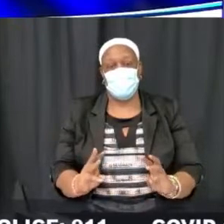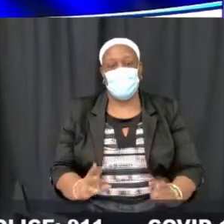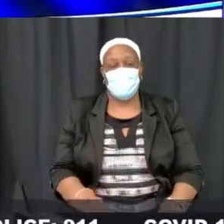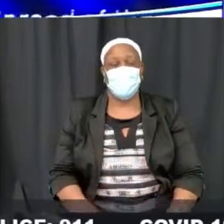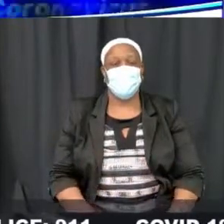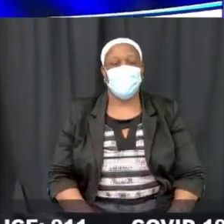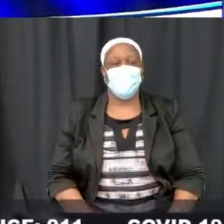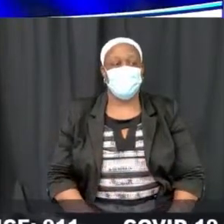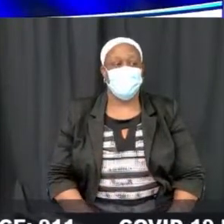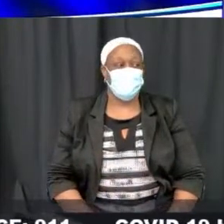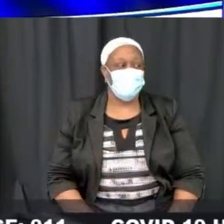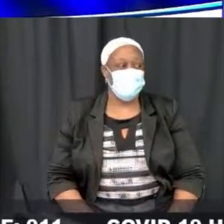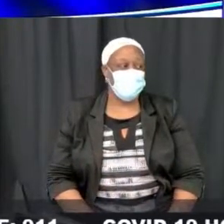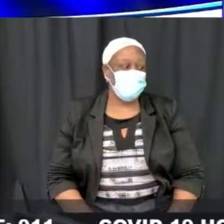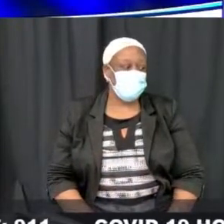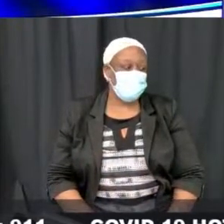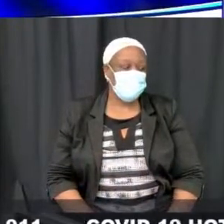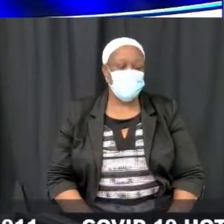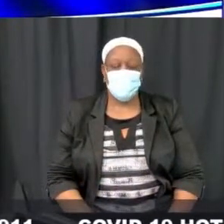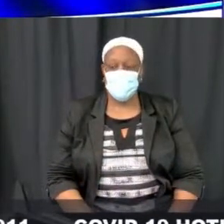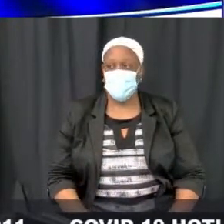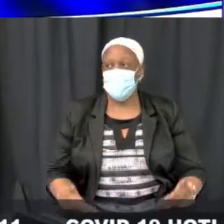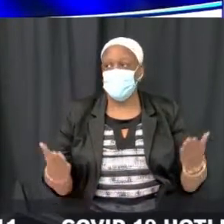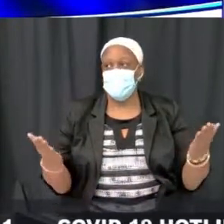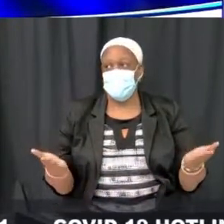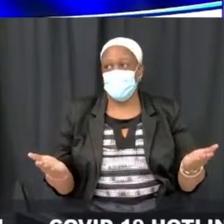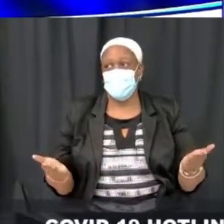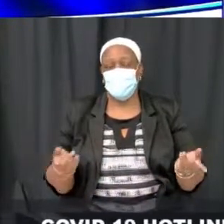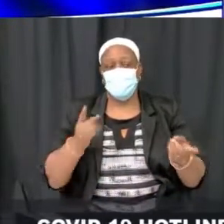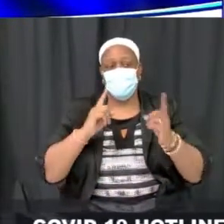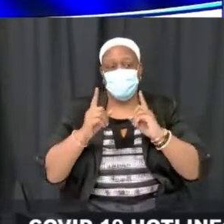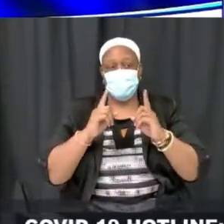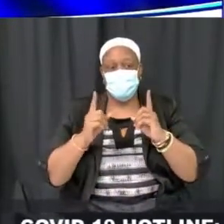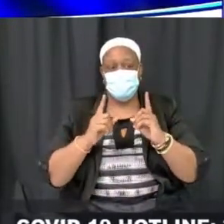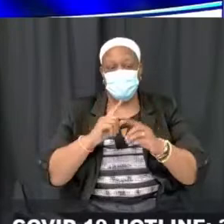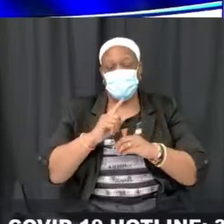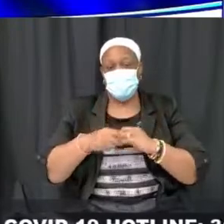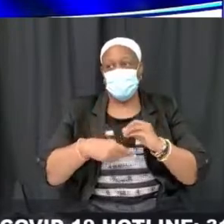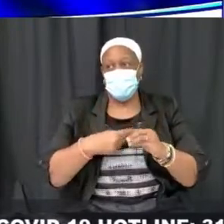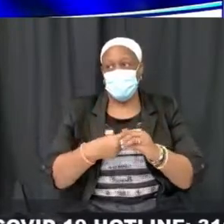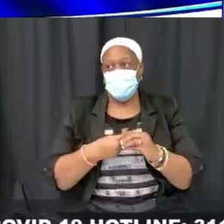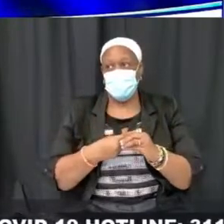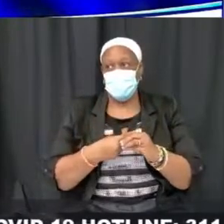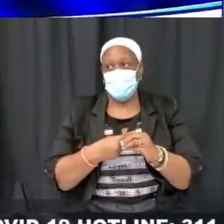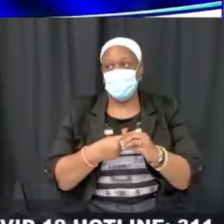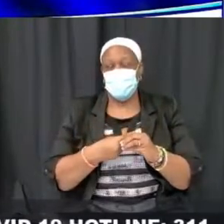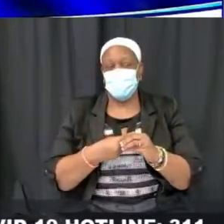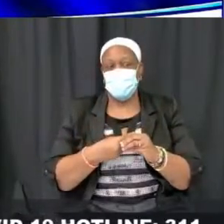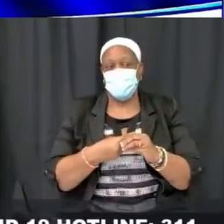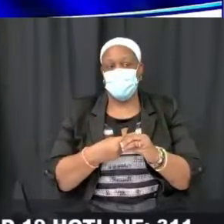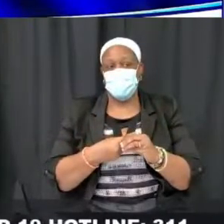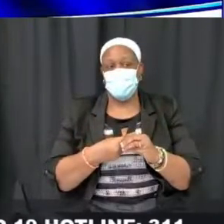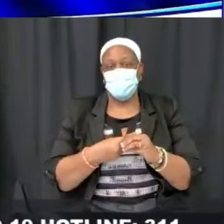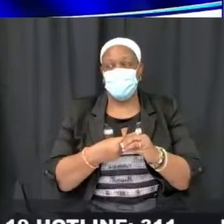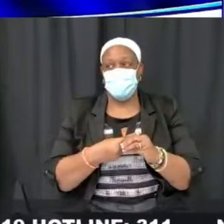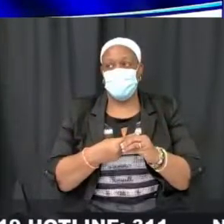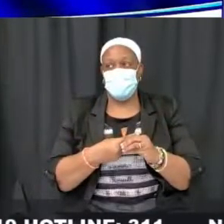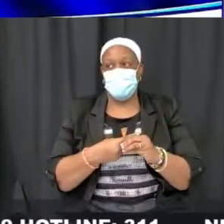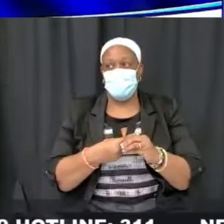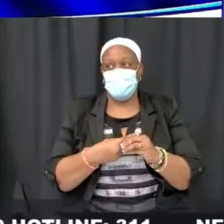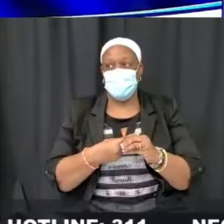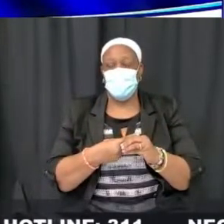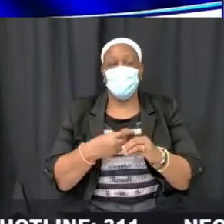internet. I am here to make a brief presentation in my capacity as chairperson of the